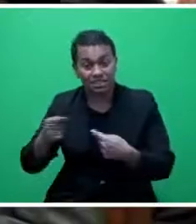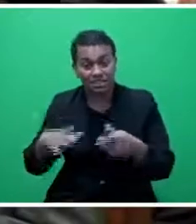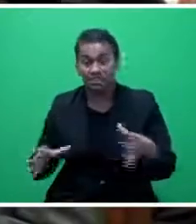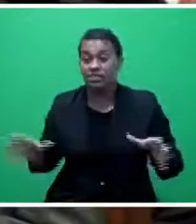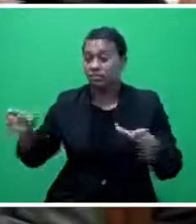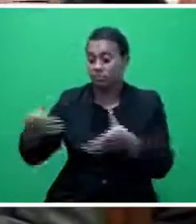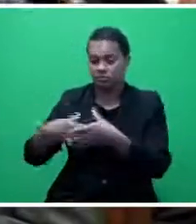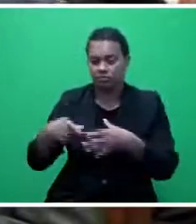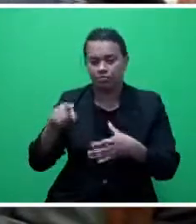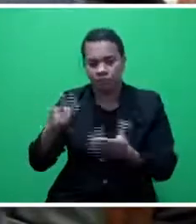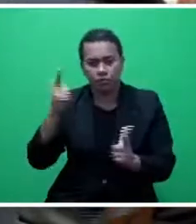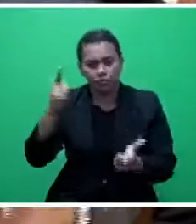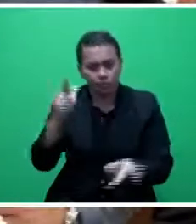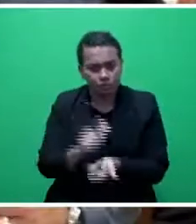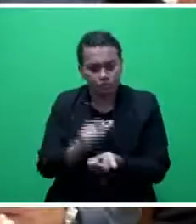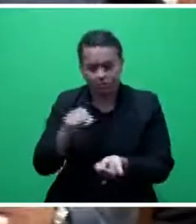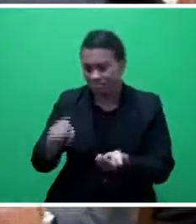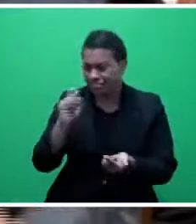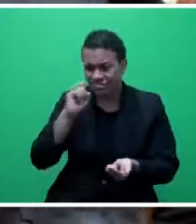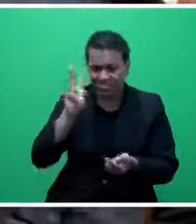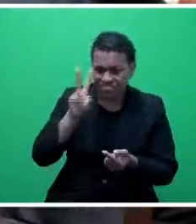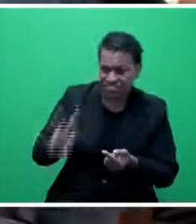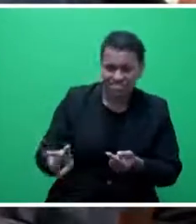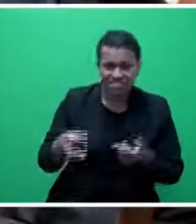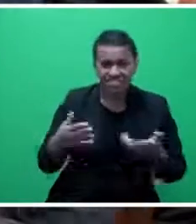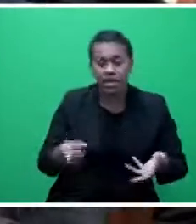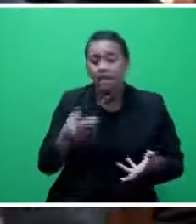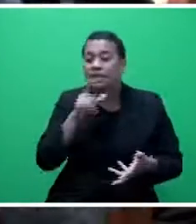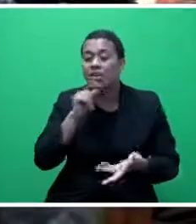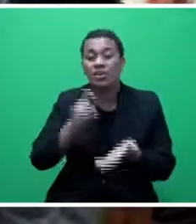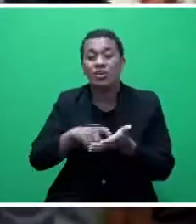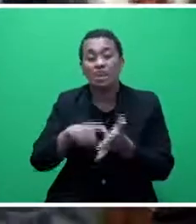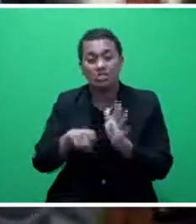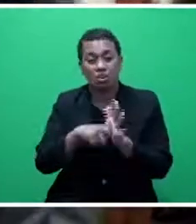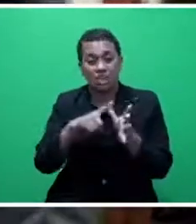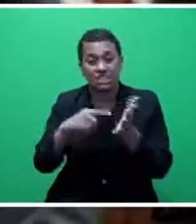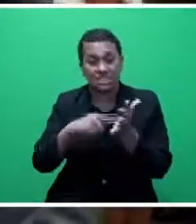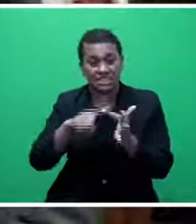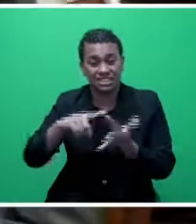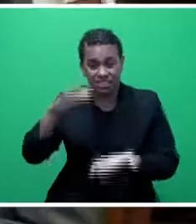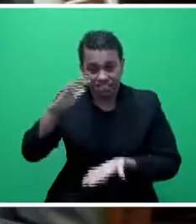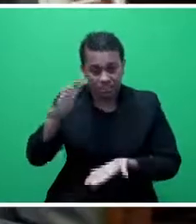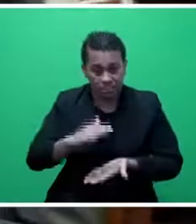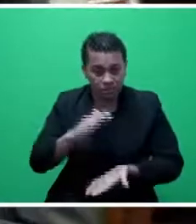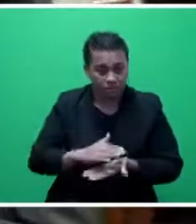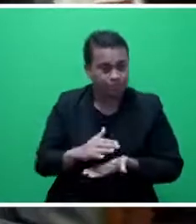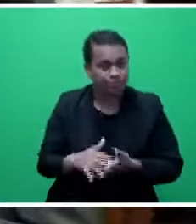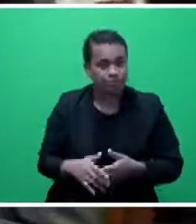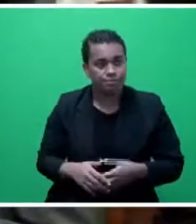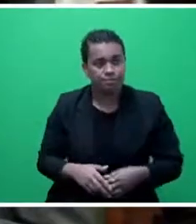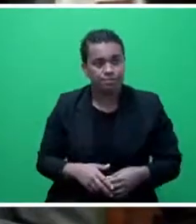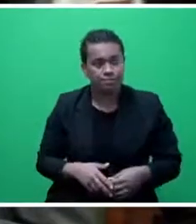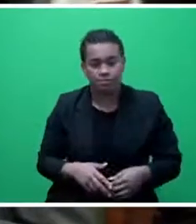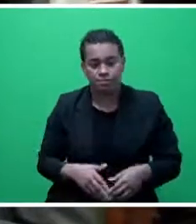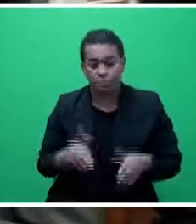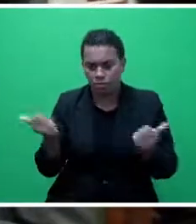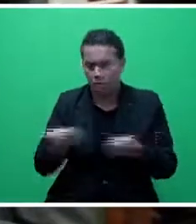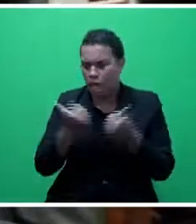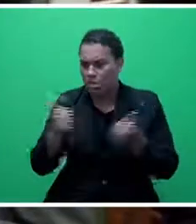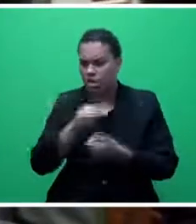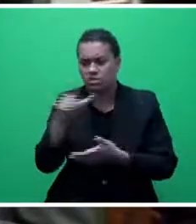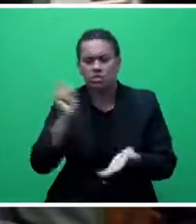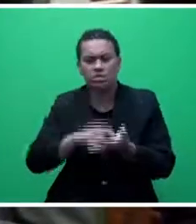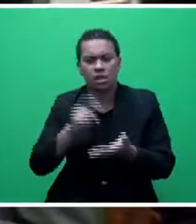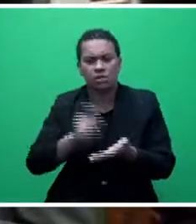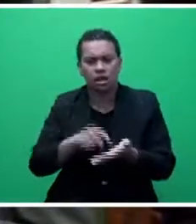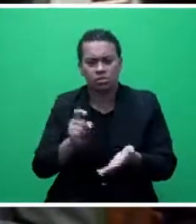and you will see in the next few months that the lending rates will come down. But as I have highlighted, there's a number of debts that are going bad for the banks. They have to